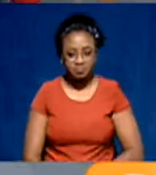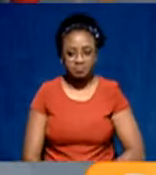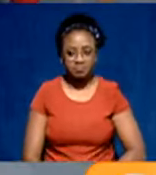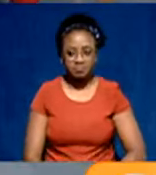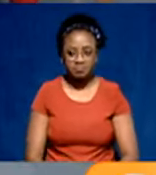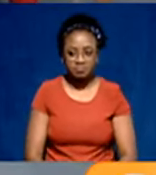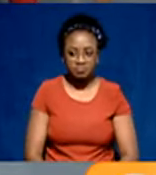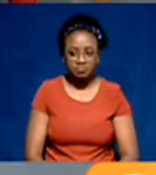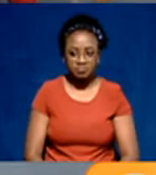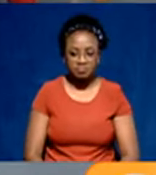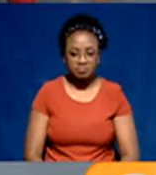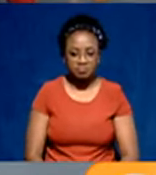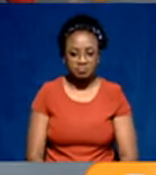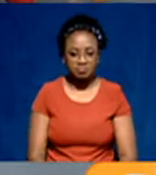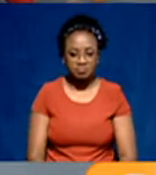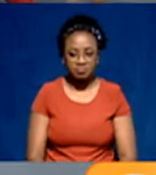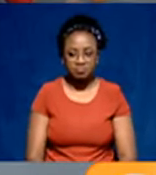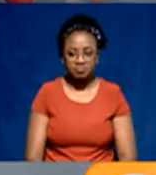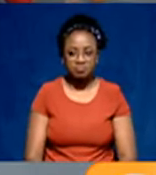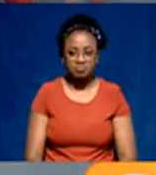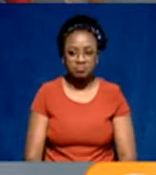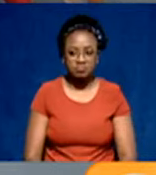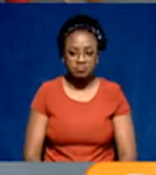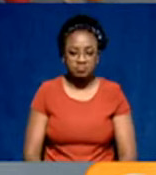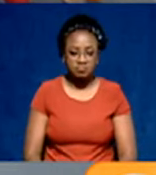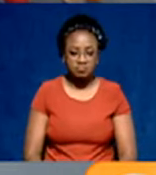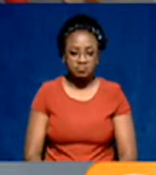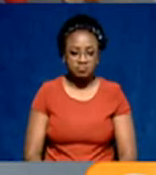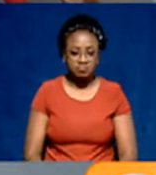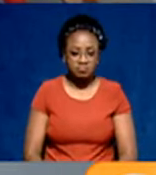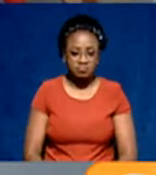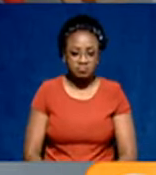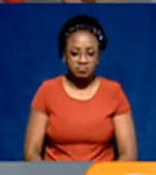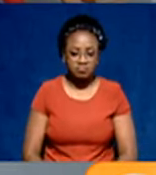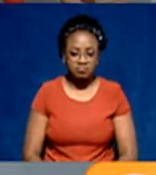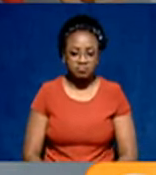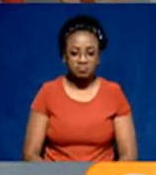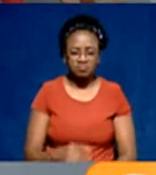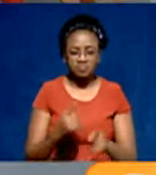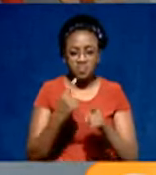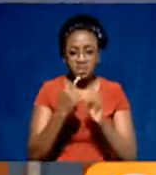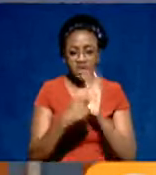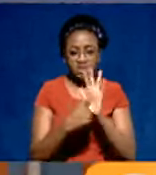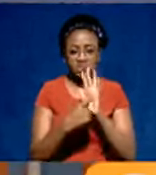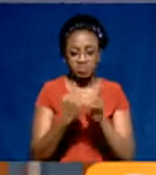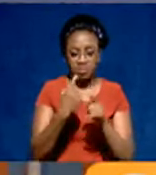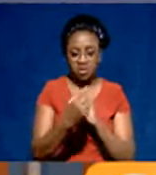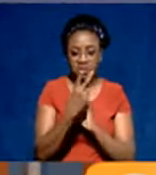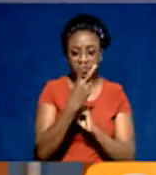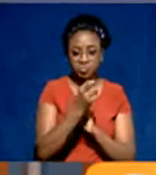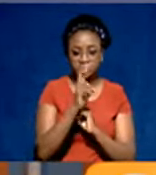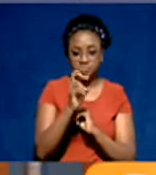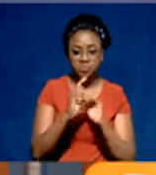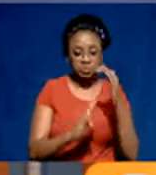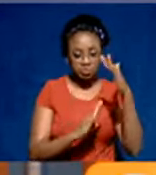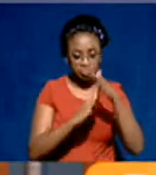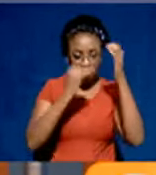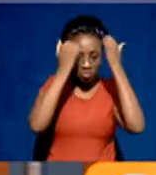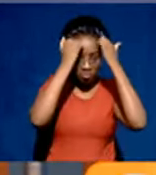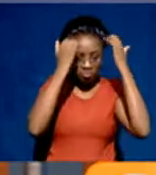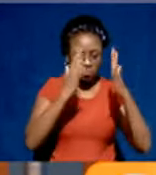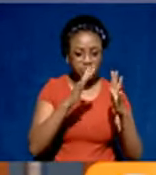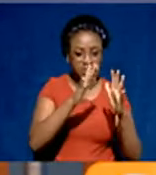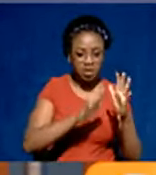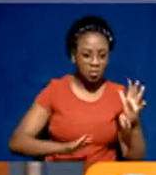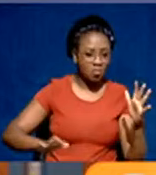really. There are others who have represented Murang High School? Yes, for example, in 2020, the top student in the whole of